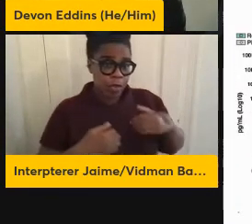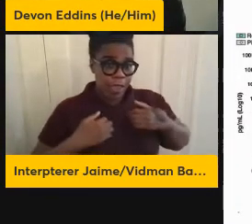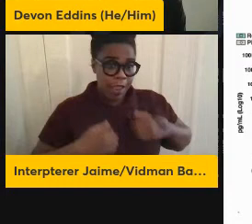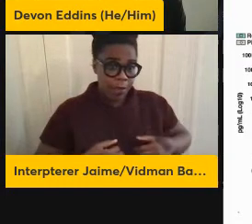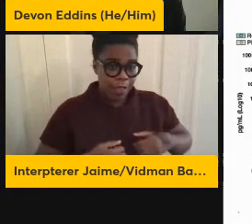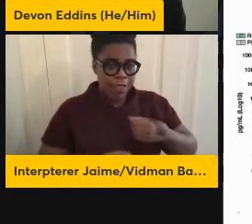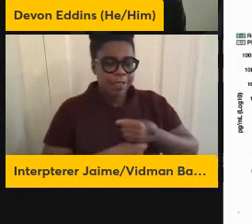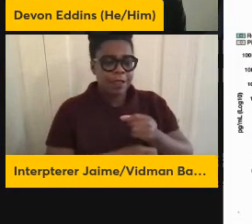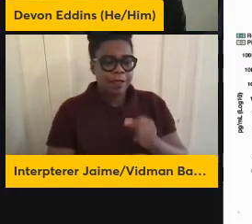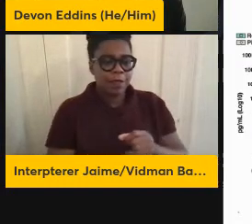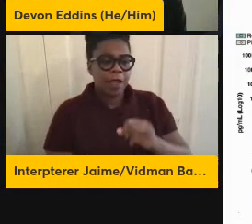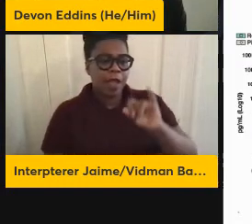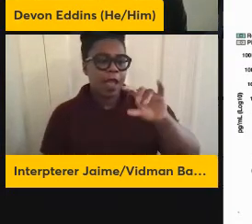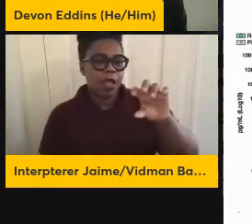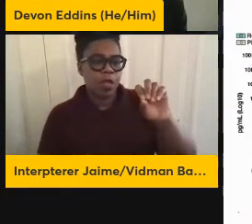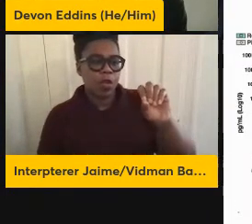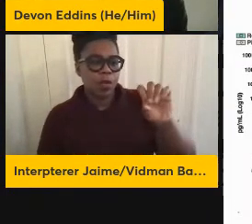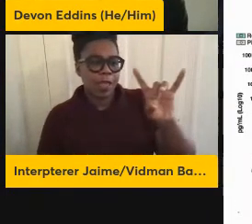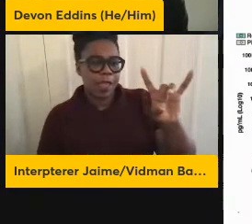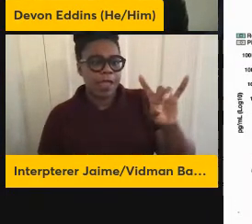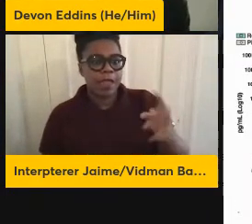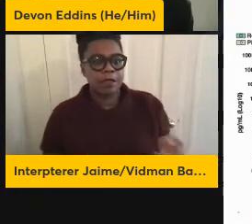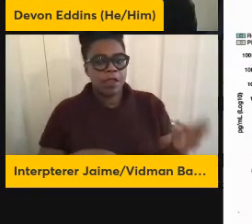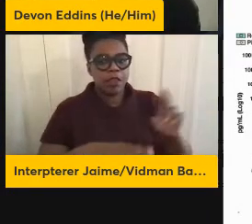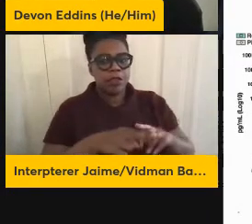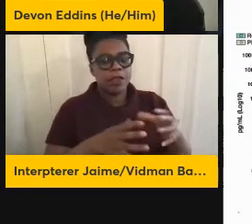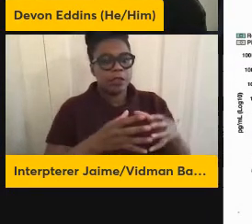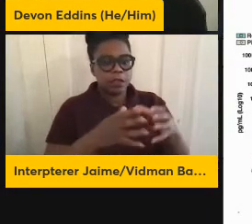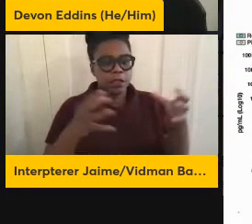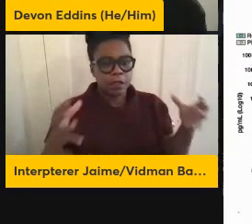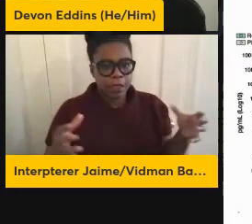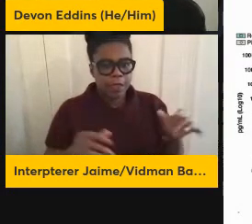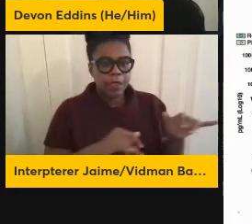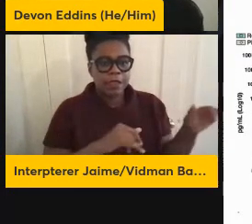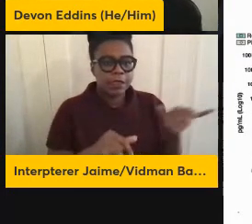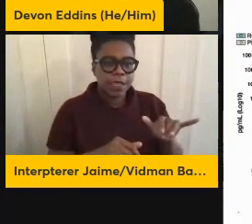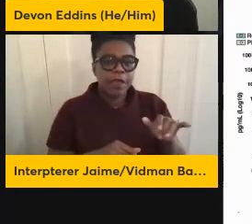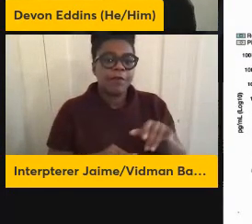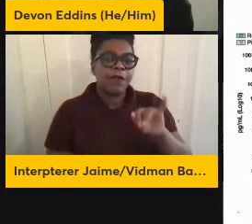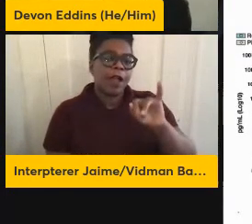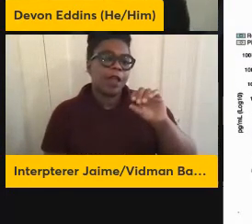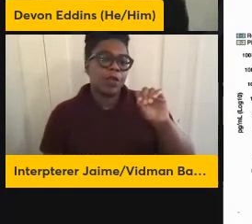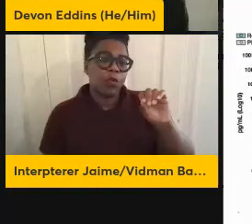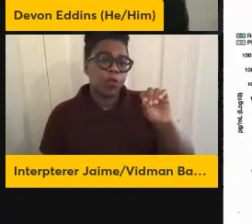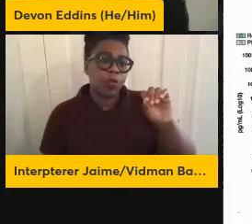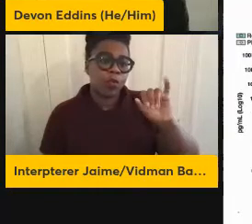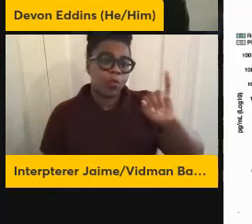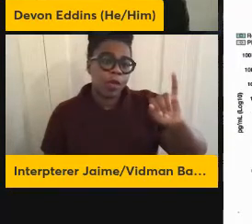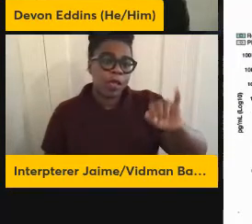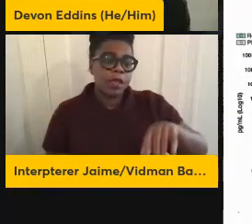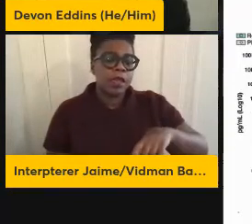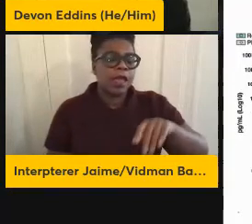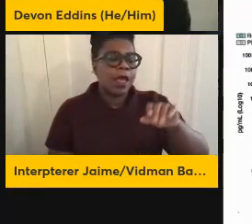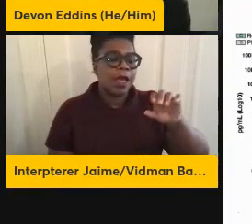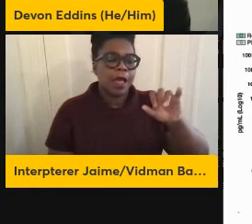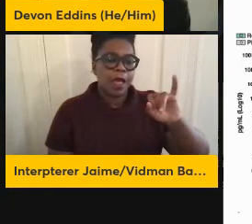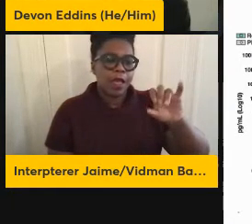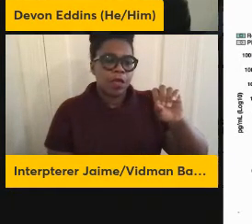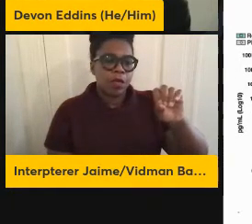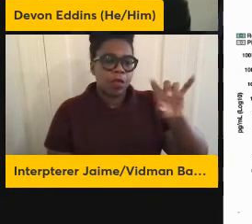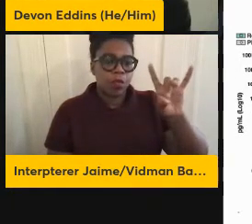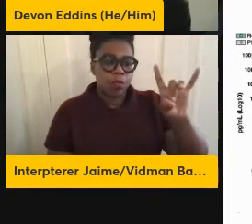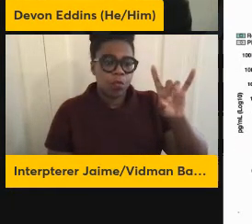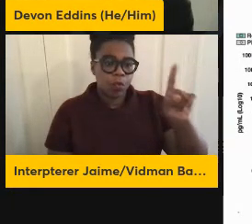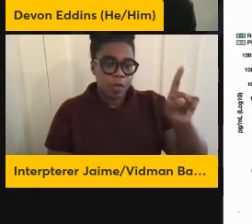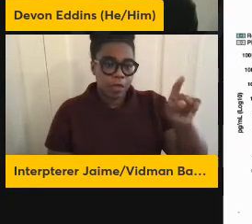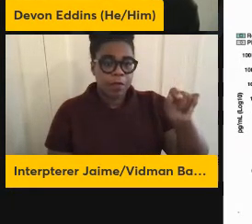production of IL-8 is increased substantially. The same is also true for IL-1 beta, where you could see more of a bimodal distribution in the